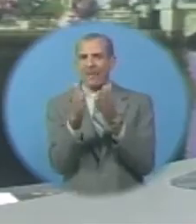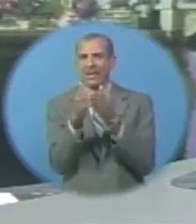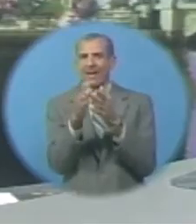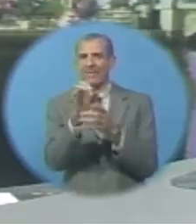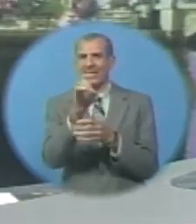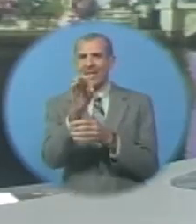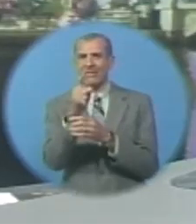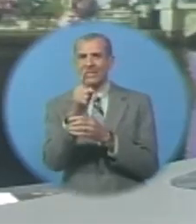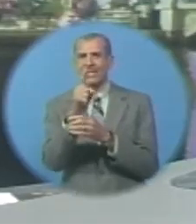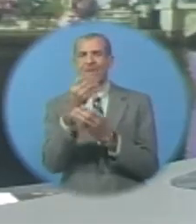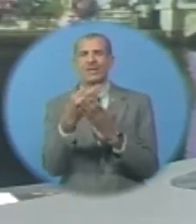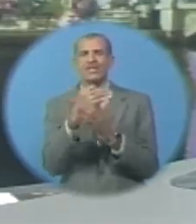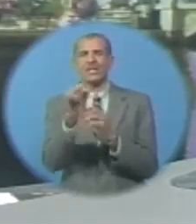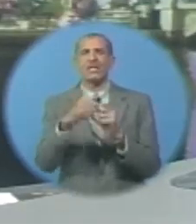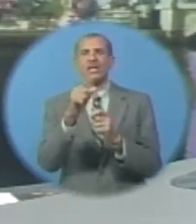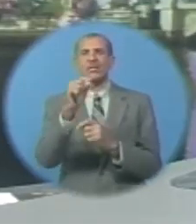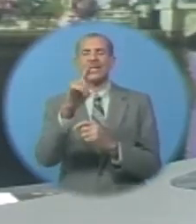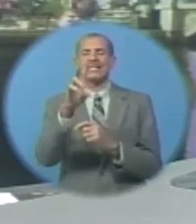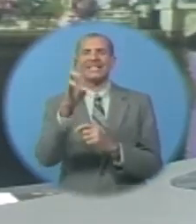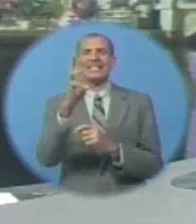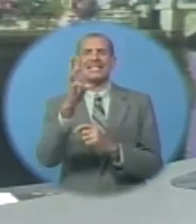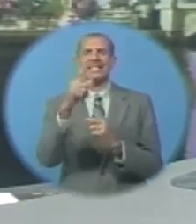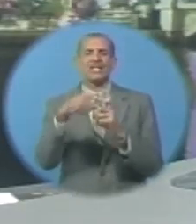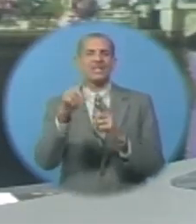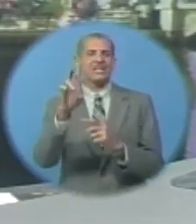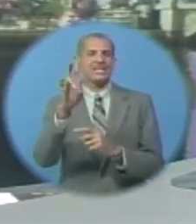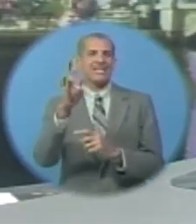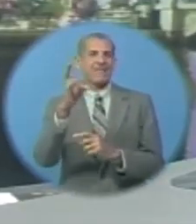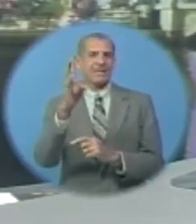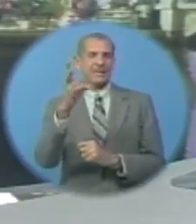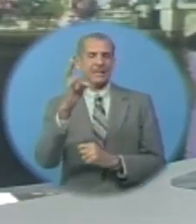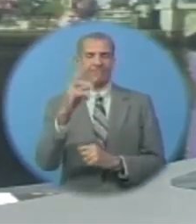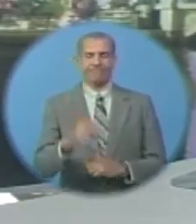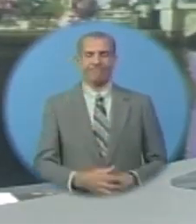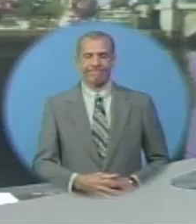for the financial year 2016 to 2017.